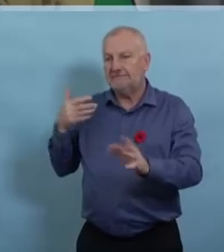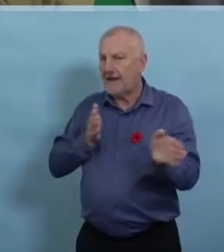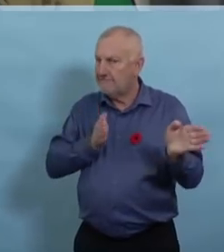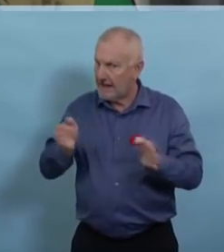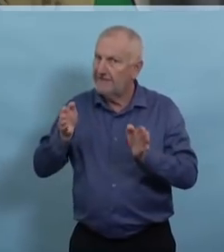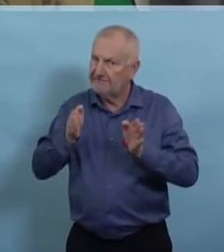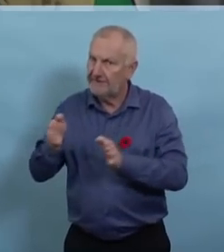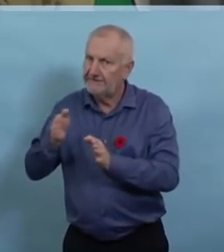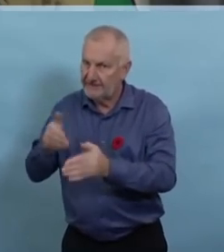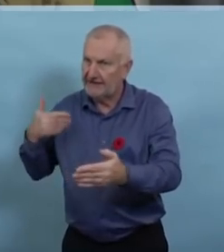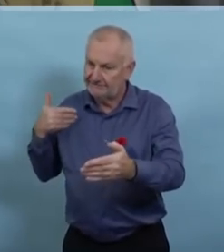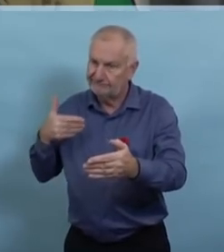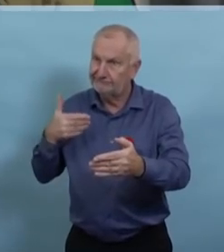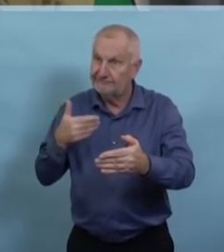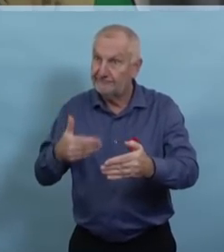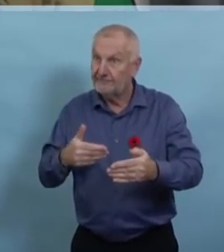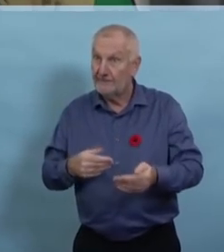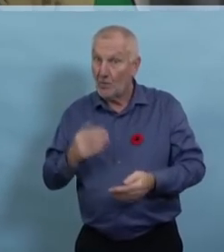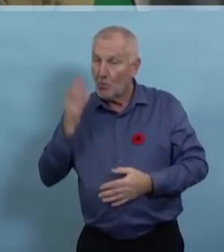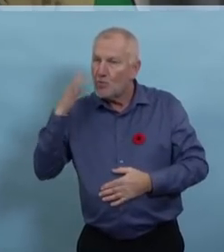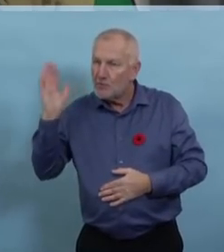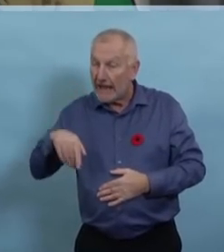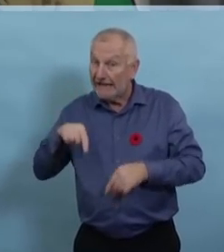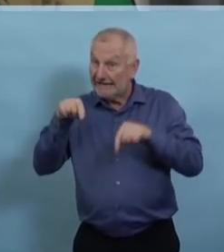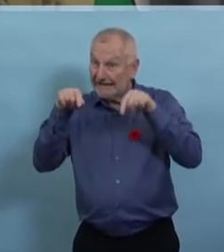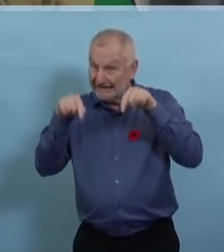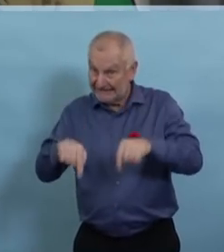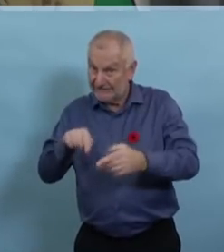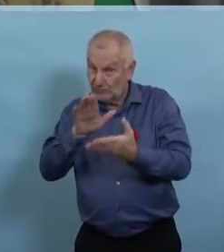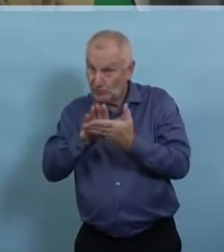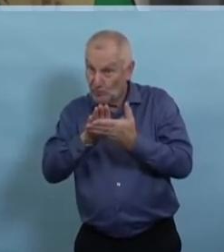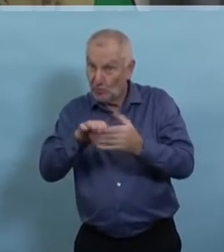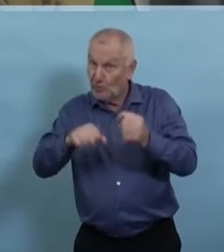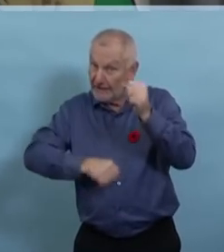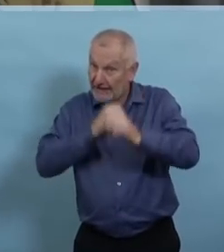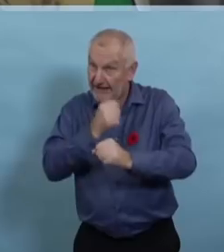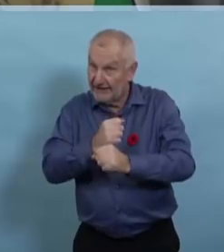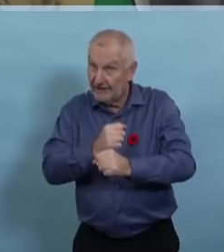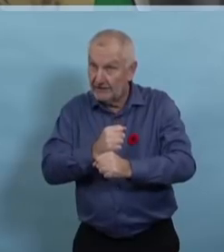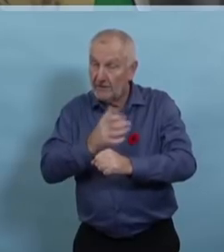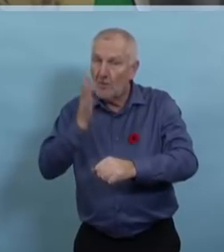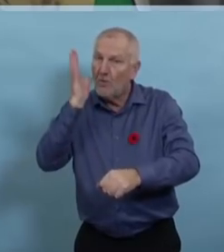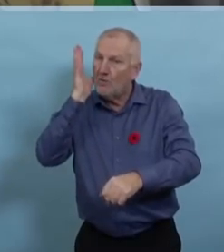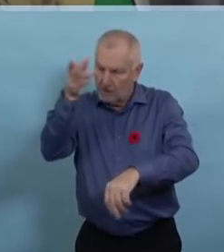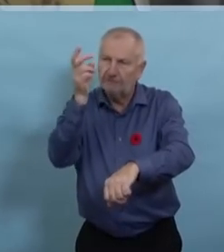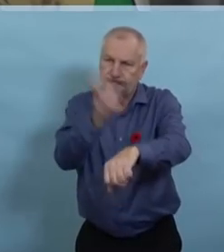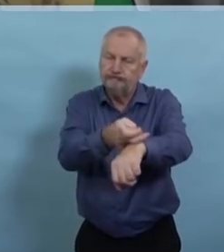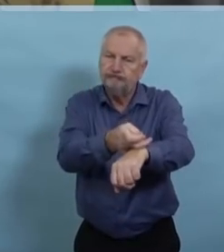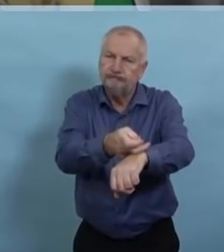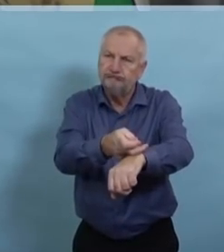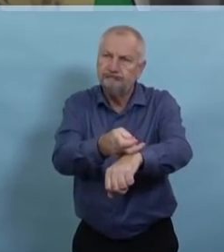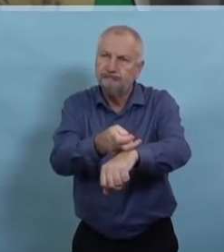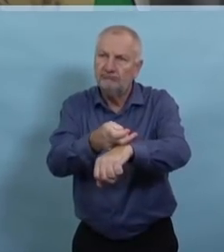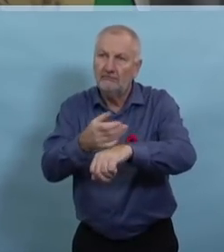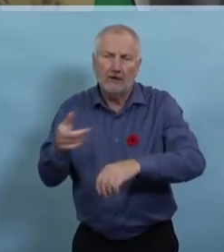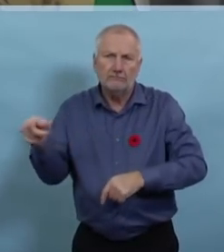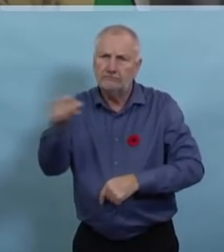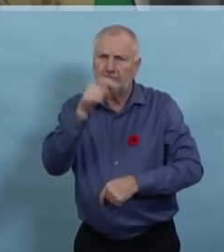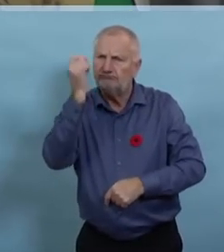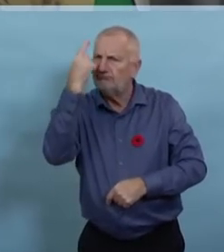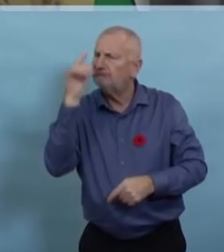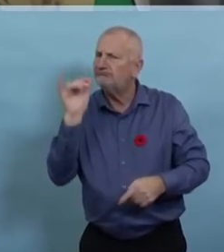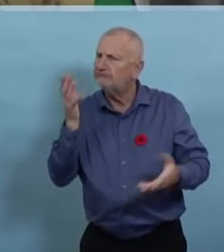a difficult school year. And I think all of us understood it was going to be a difficult school year. School divisions, you know, have